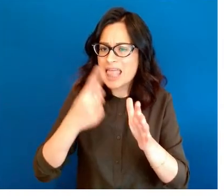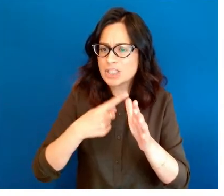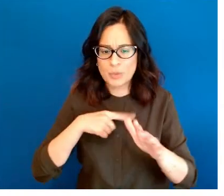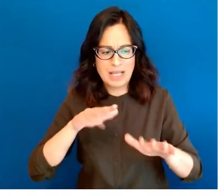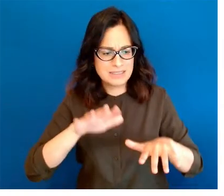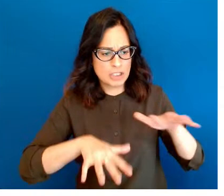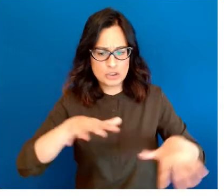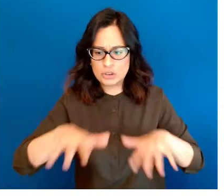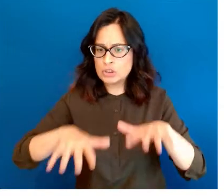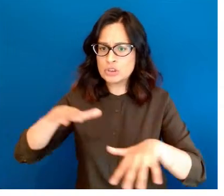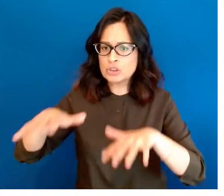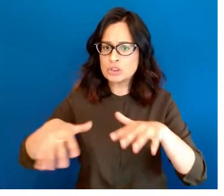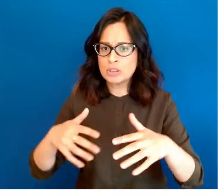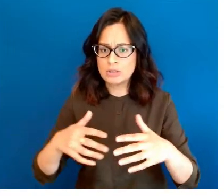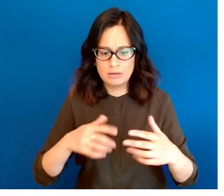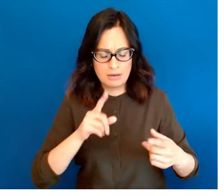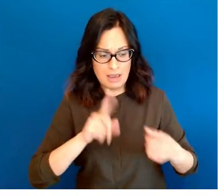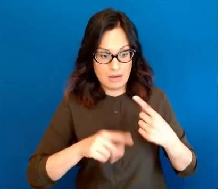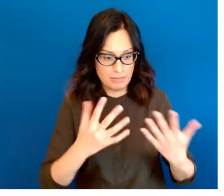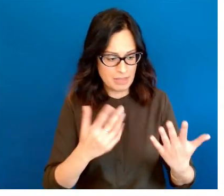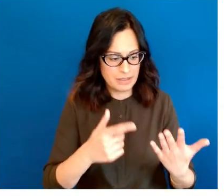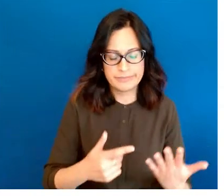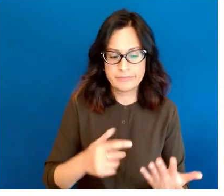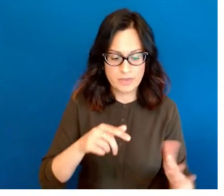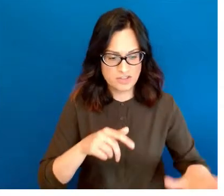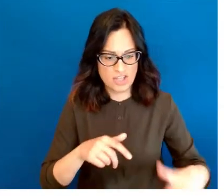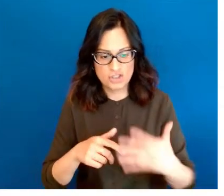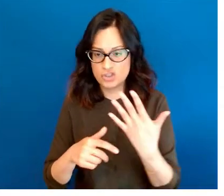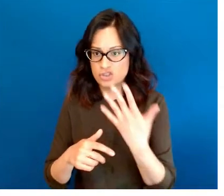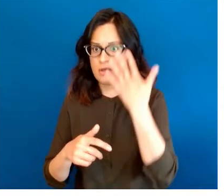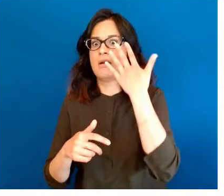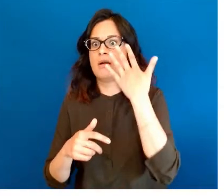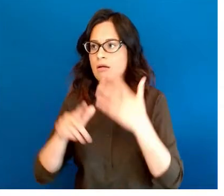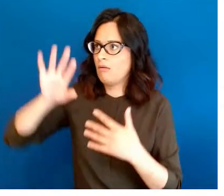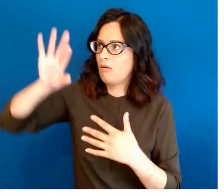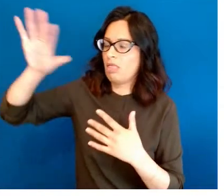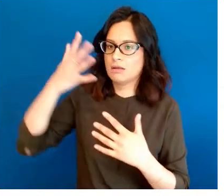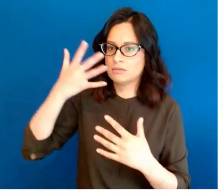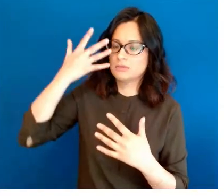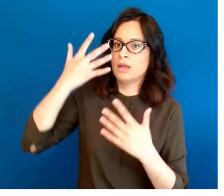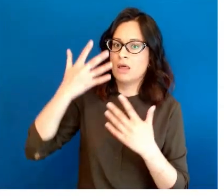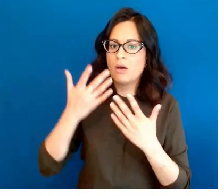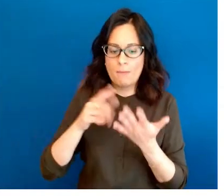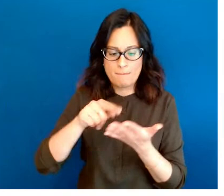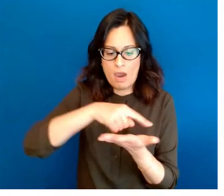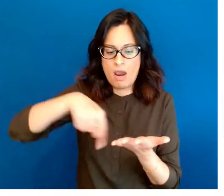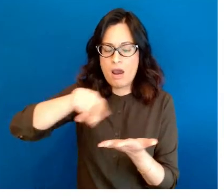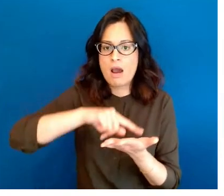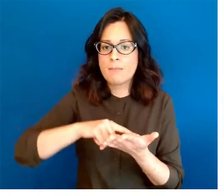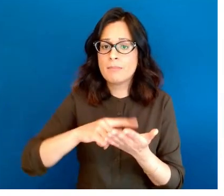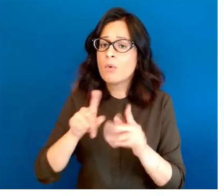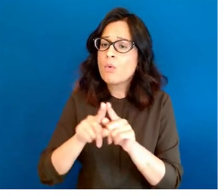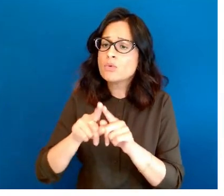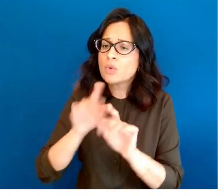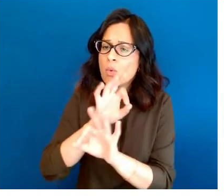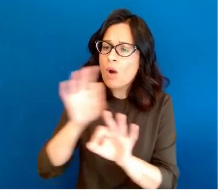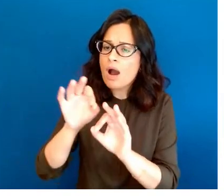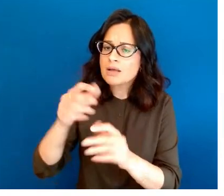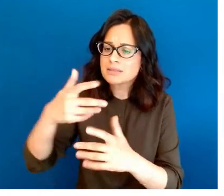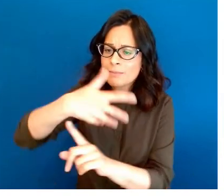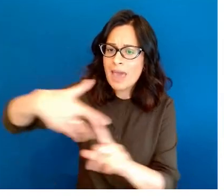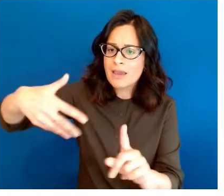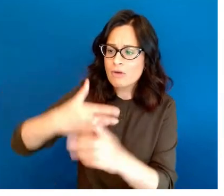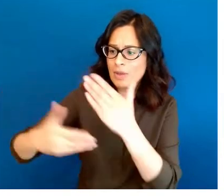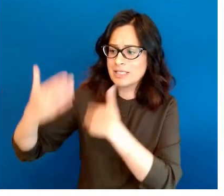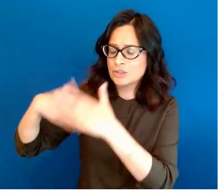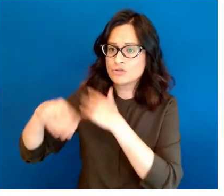the allergen and then rubbing your eyes, or the palms or soles, and take a history. Now, in terms of around the eyes,